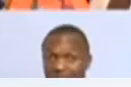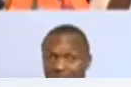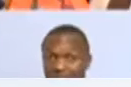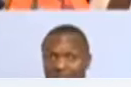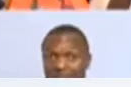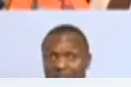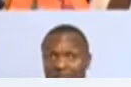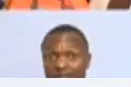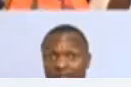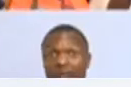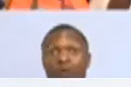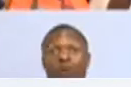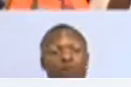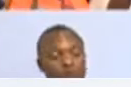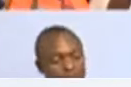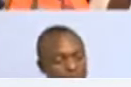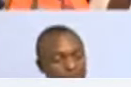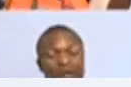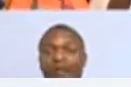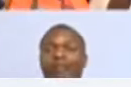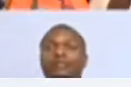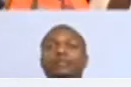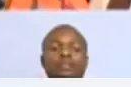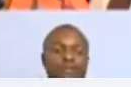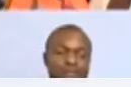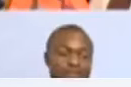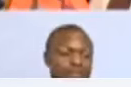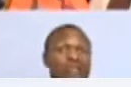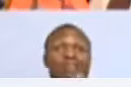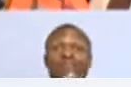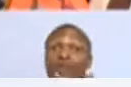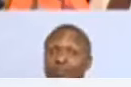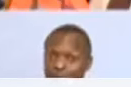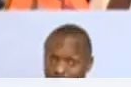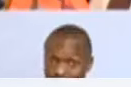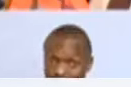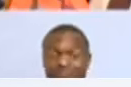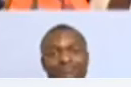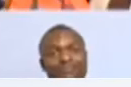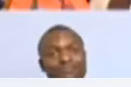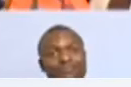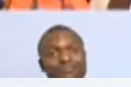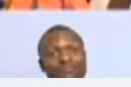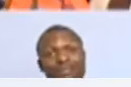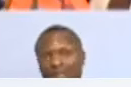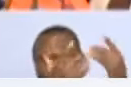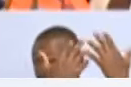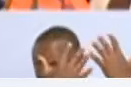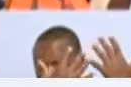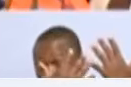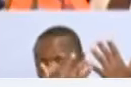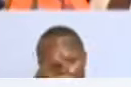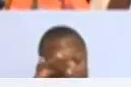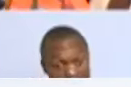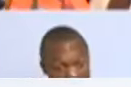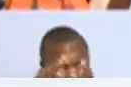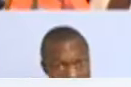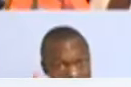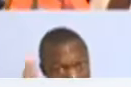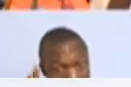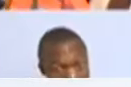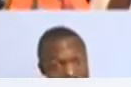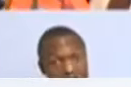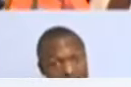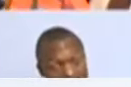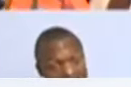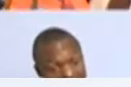on morality in our country. It's very important. And I hope voters will begin to make those